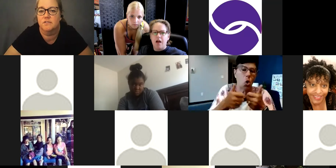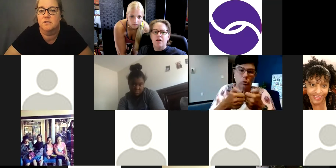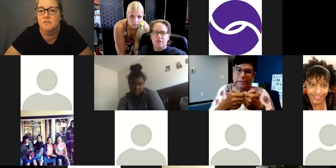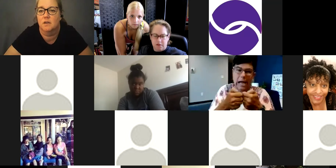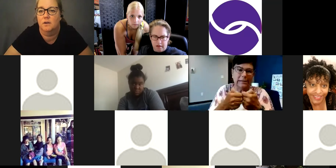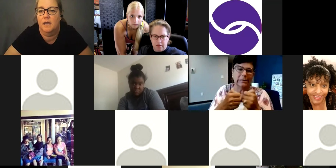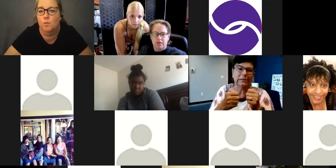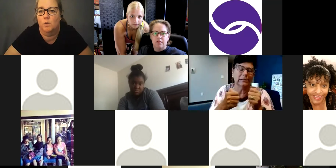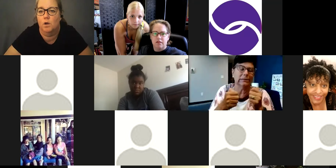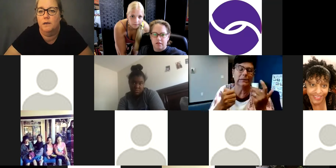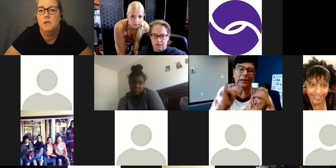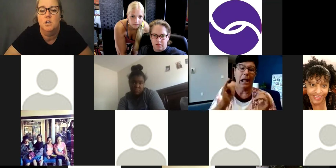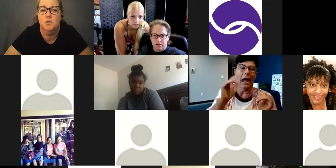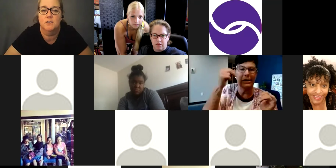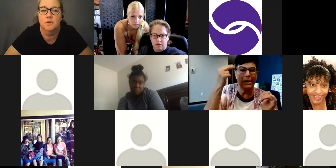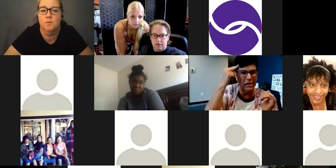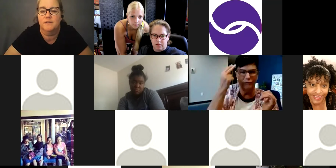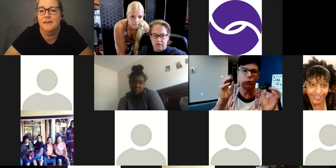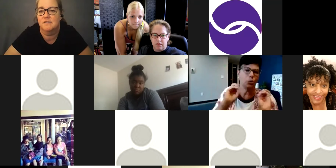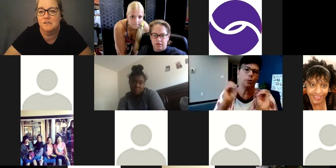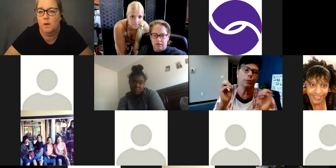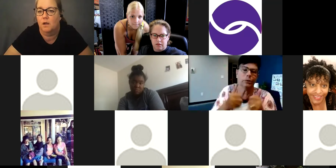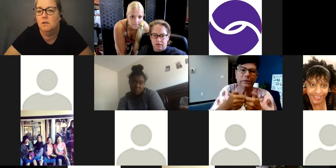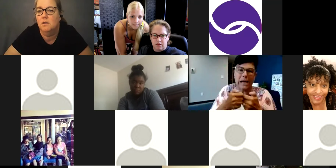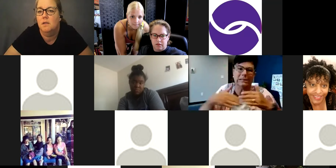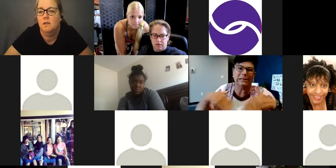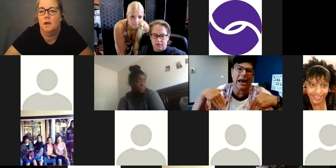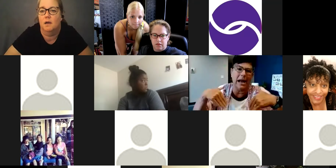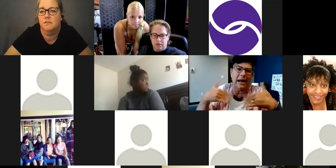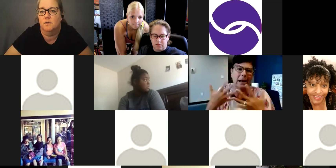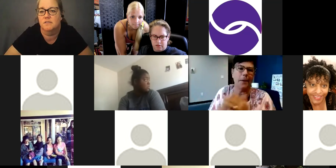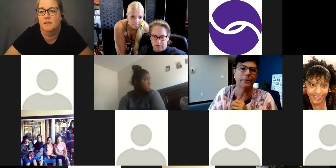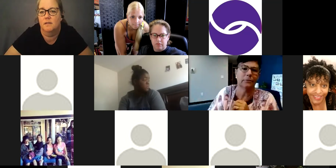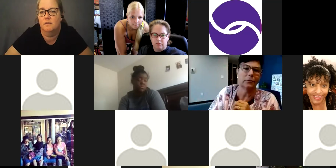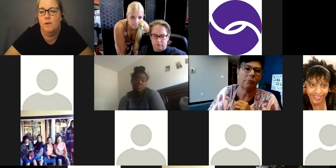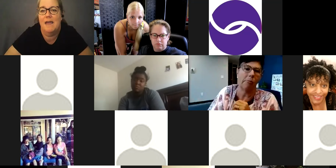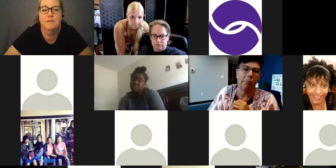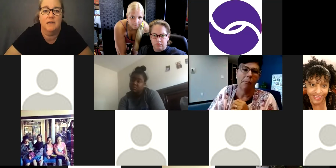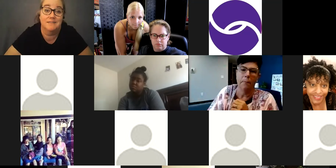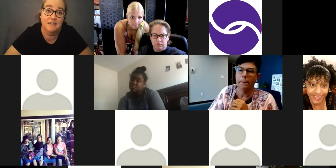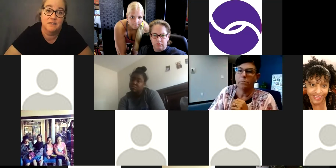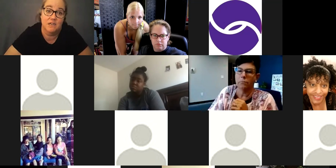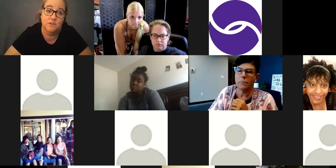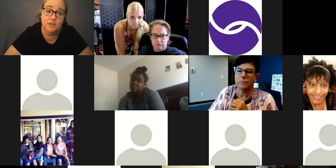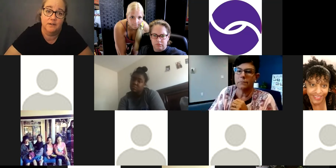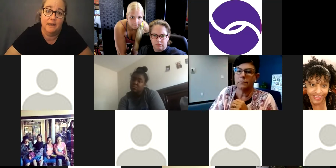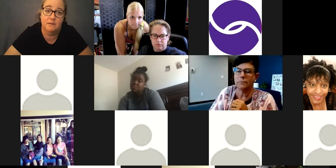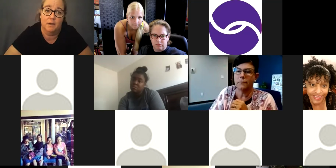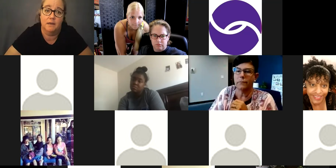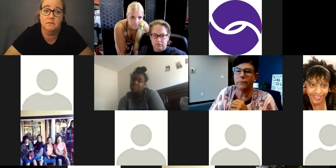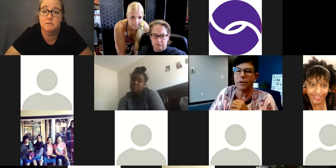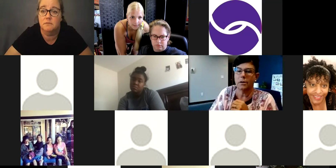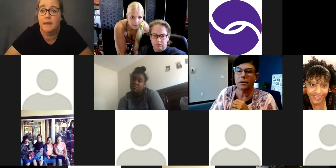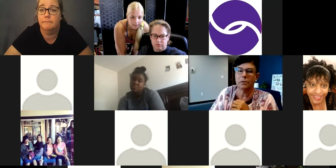emergency services on 911. You can do it with text as well. So it's not, we haven't got text in Nashville here